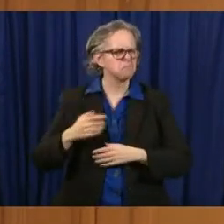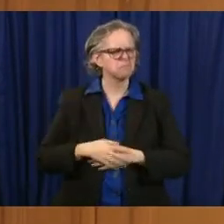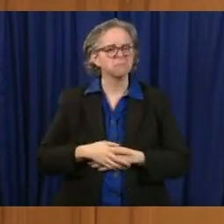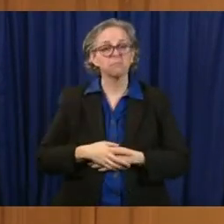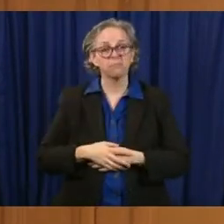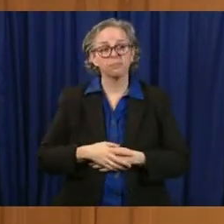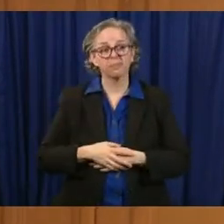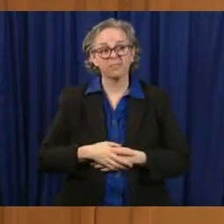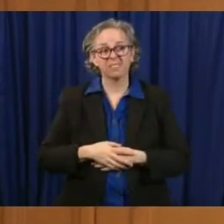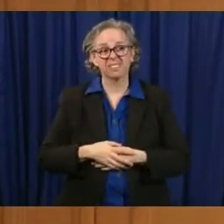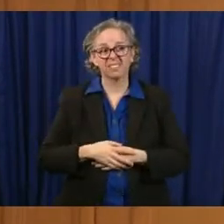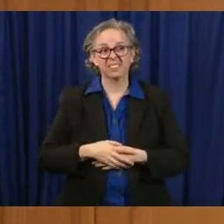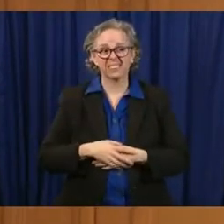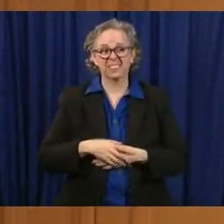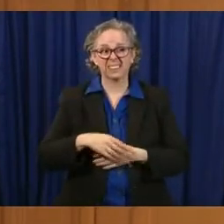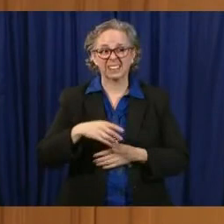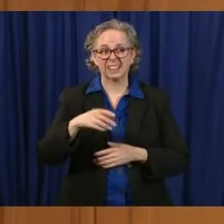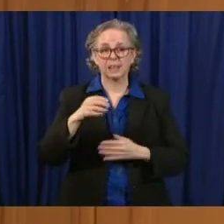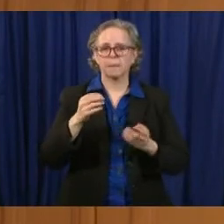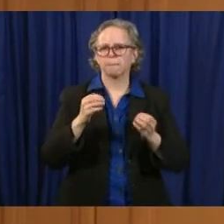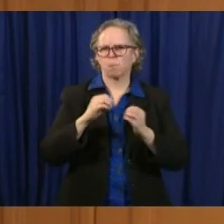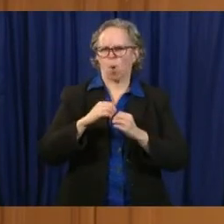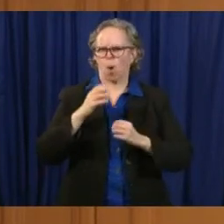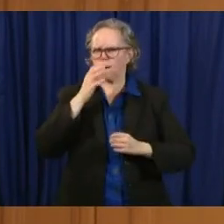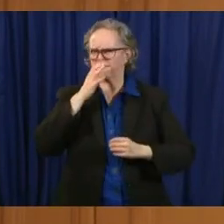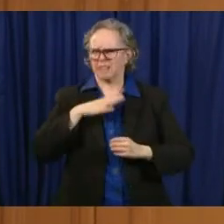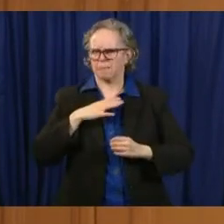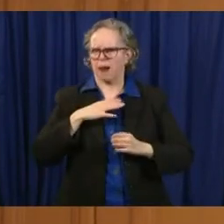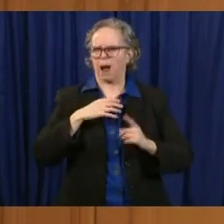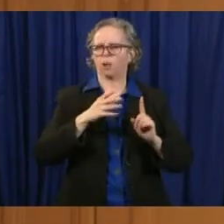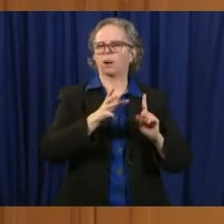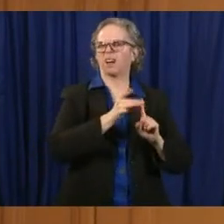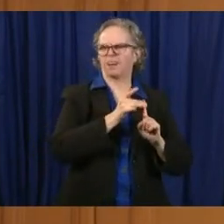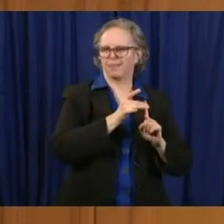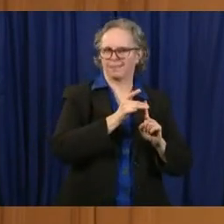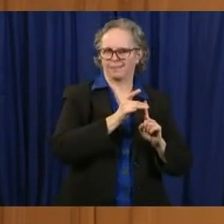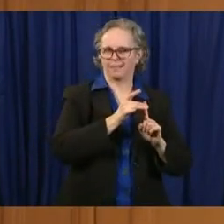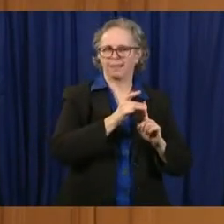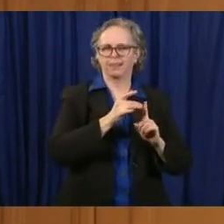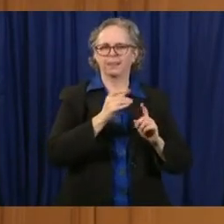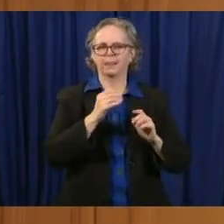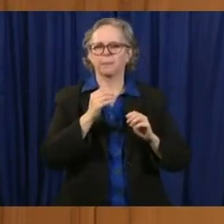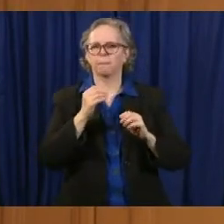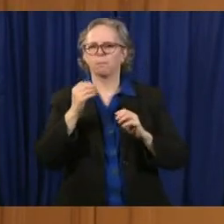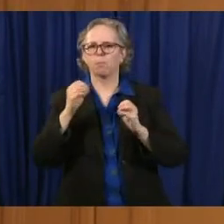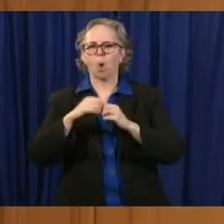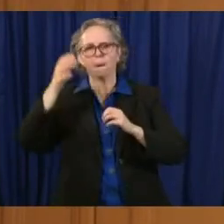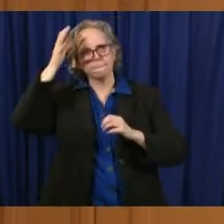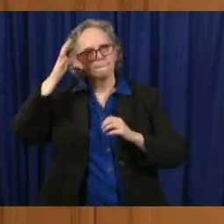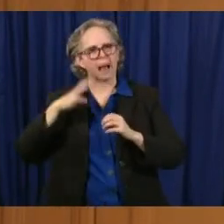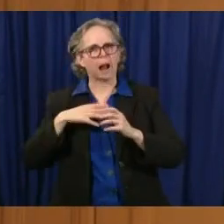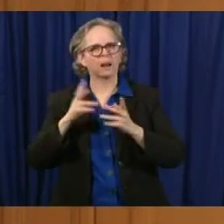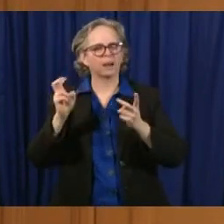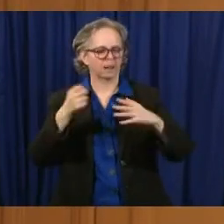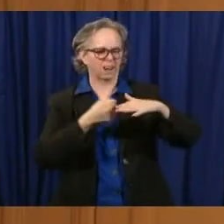skewed, slightly more females who are cases. We know more males who end up